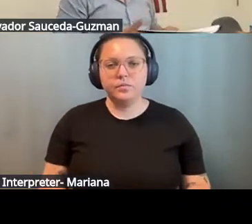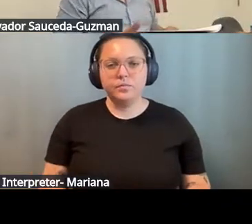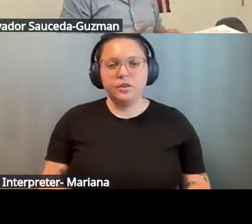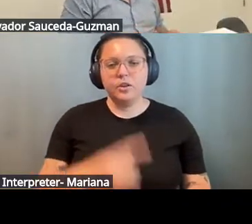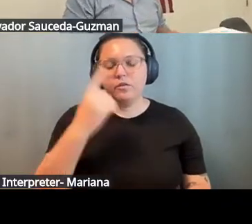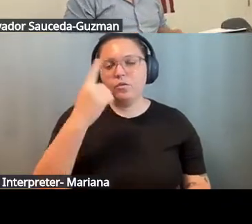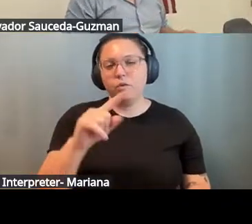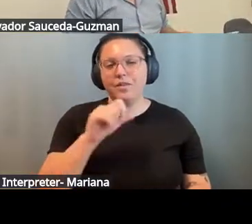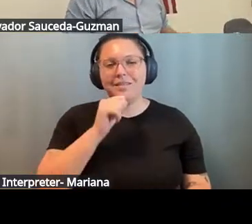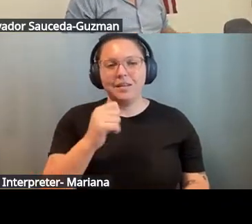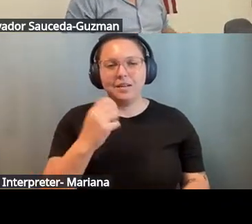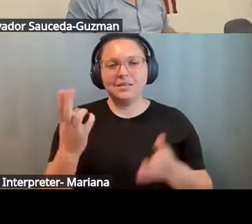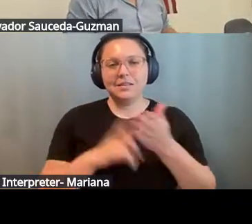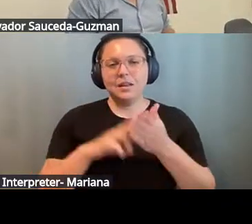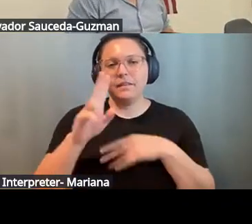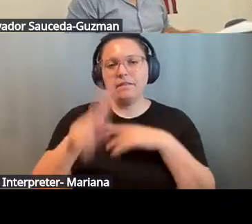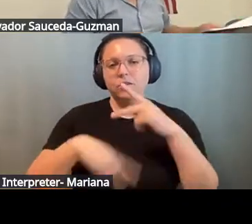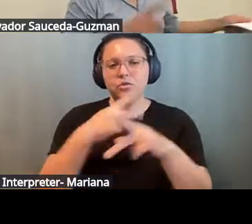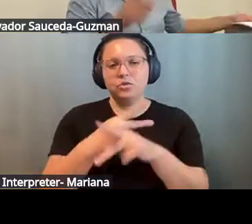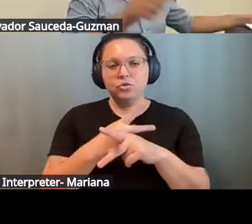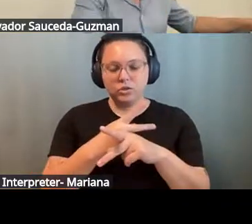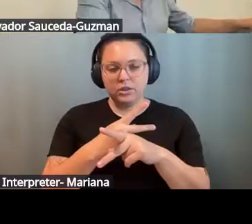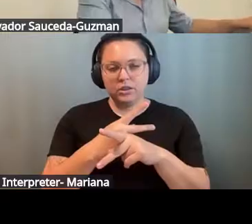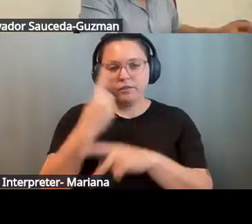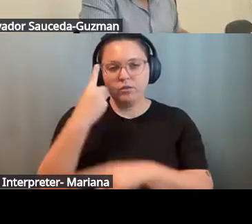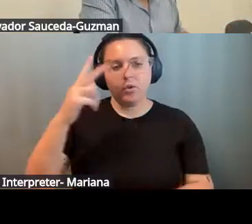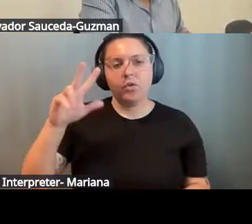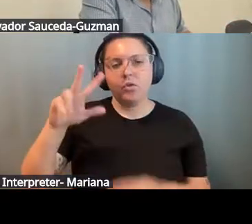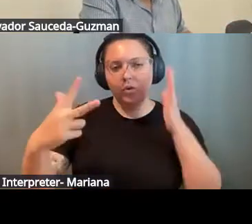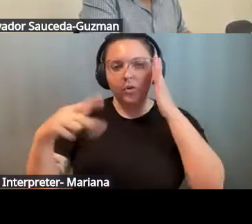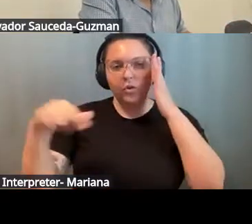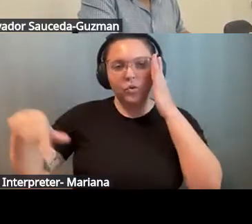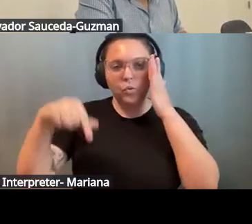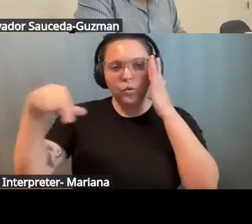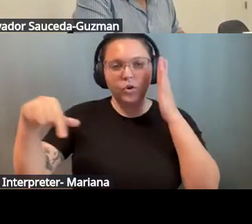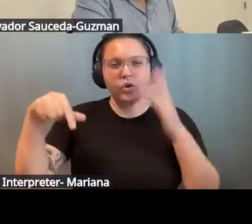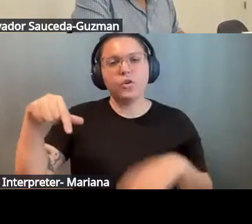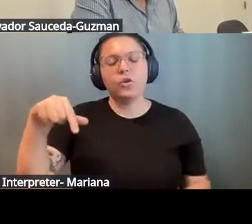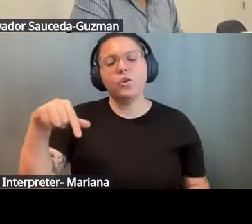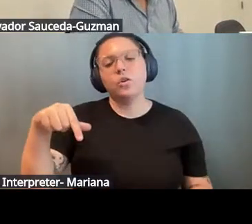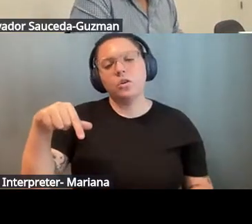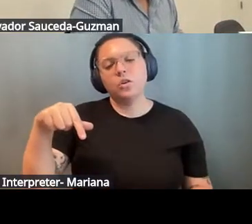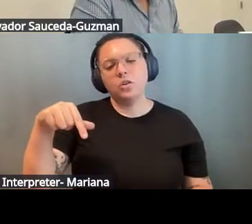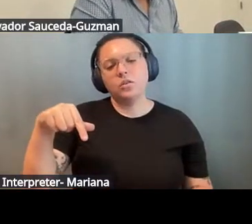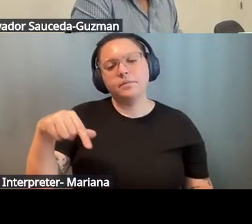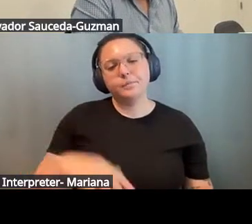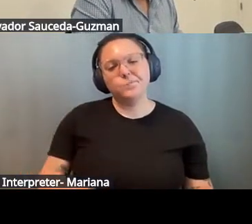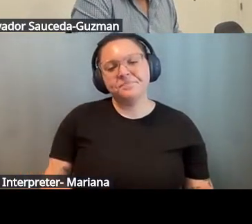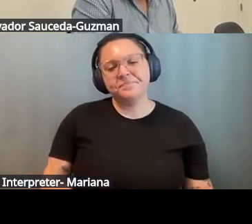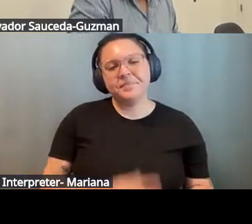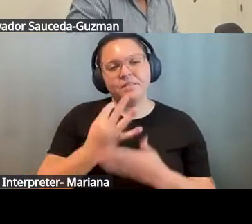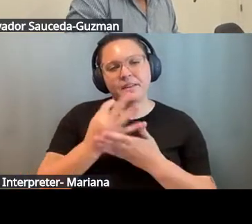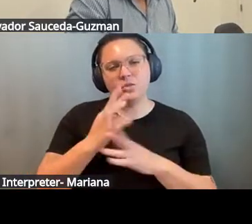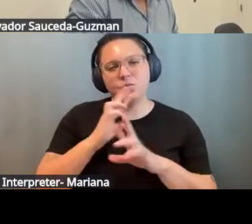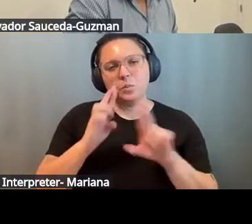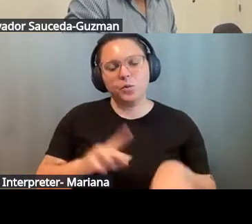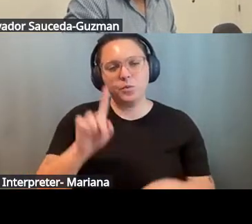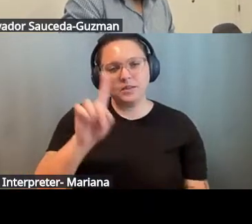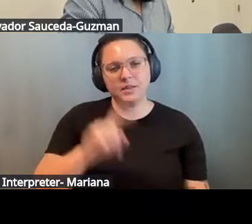unsigned version of the third quarterly financial report. Give me 1 second.